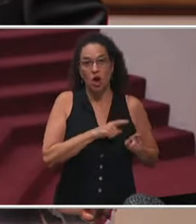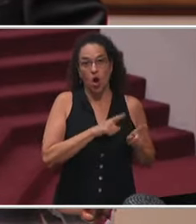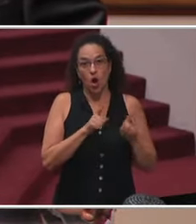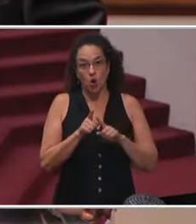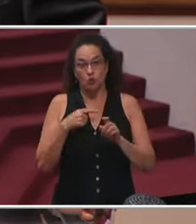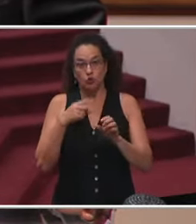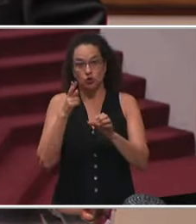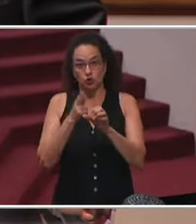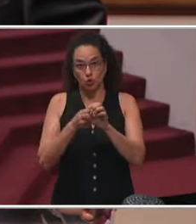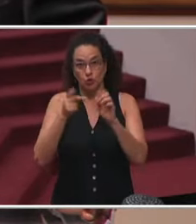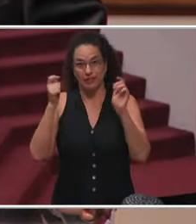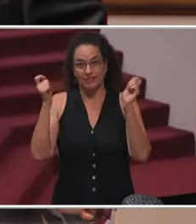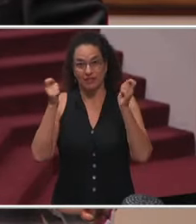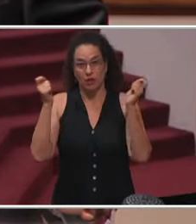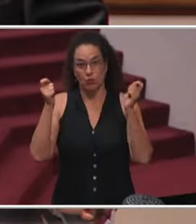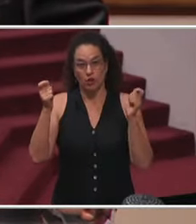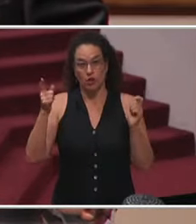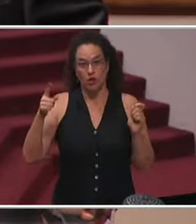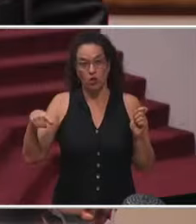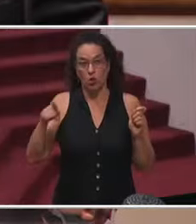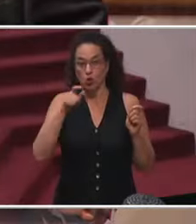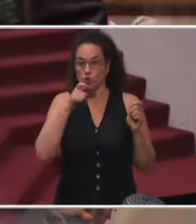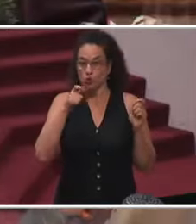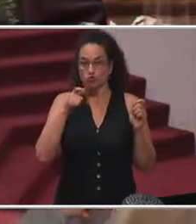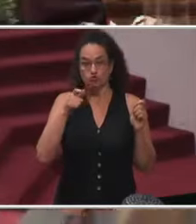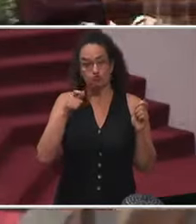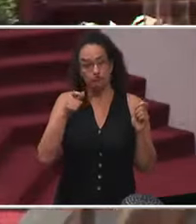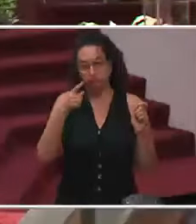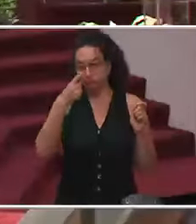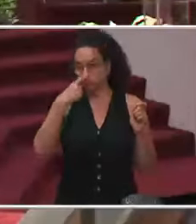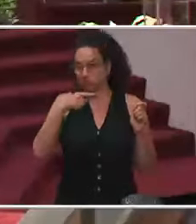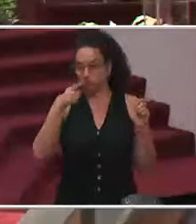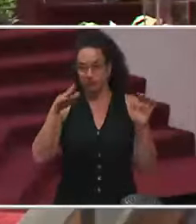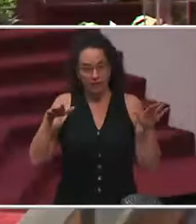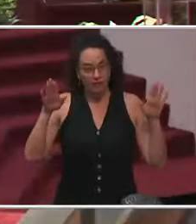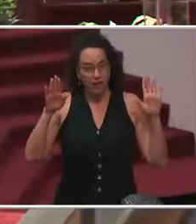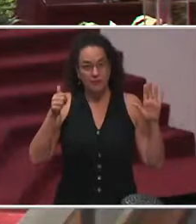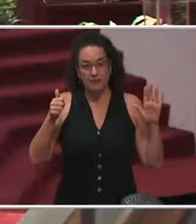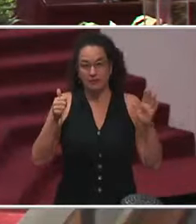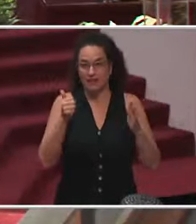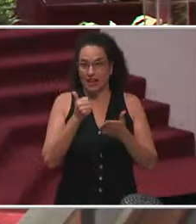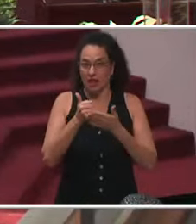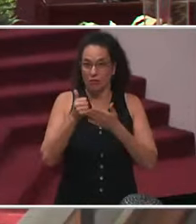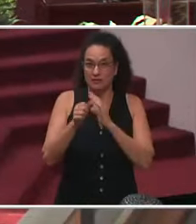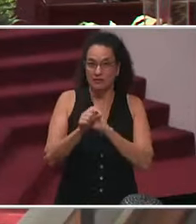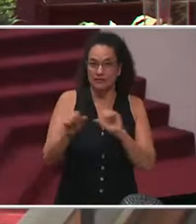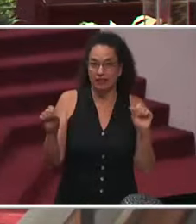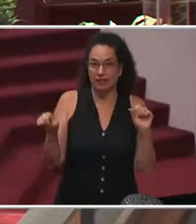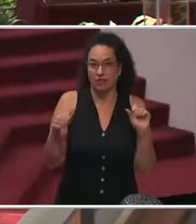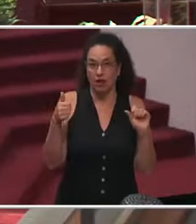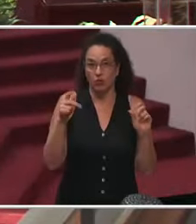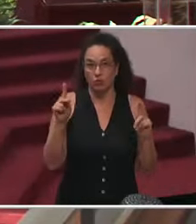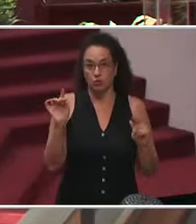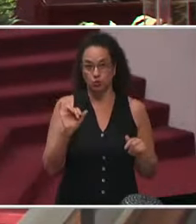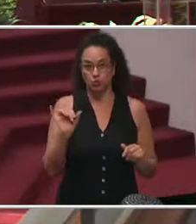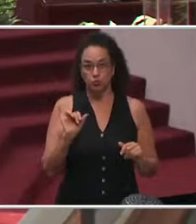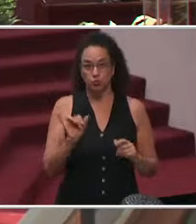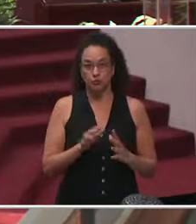and celebrate those who gave themselves in sacrifice to help save others as well.